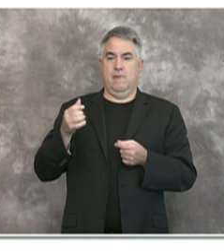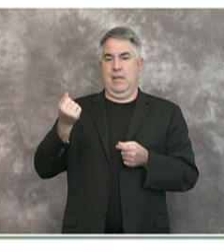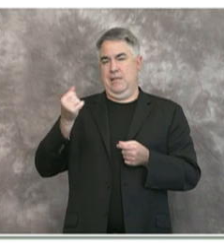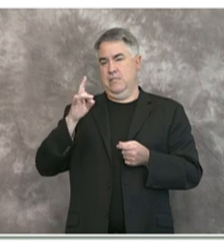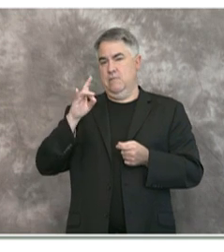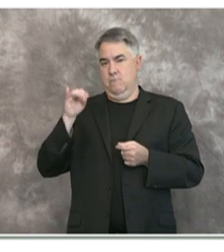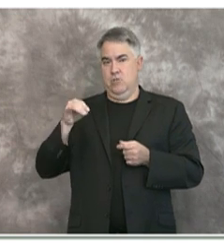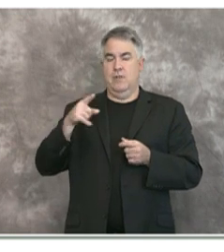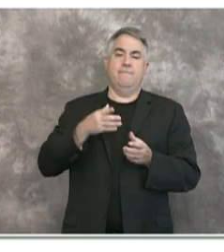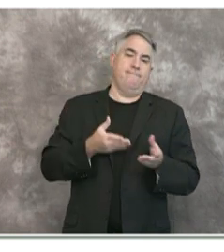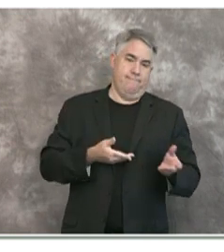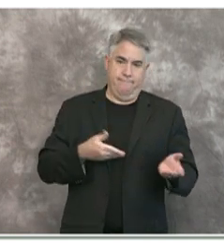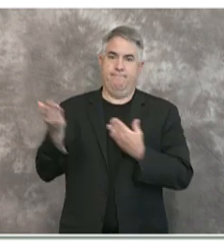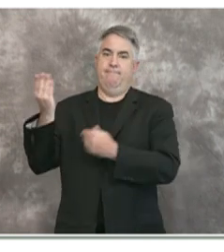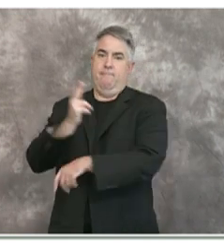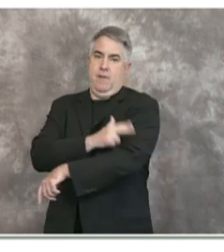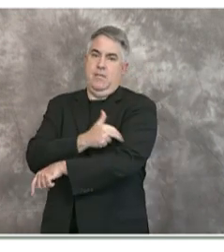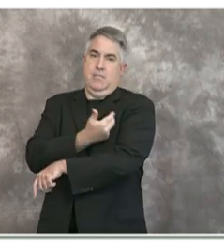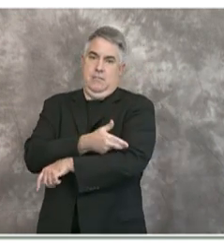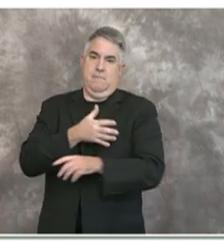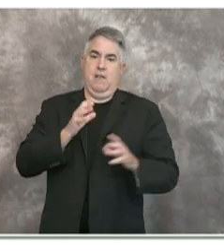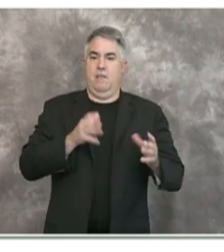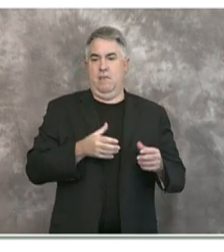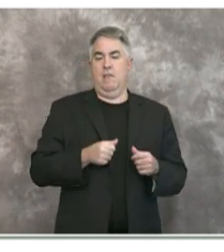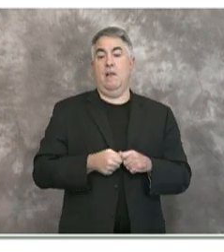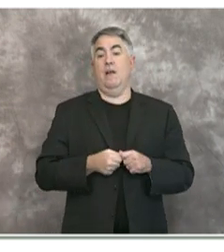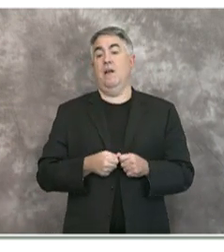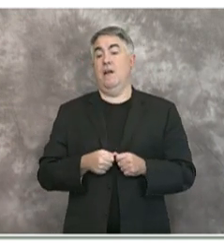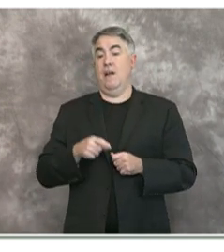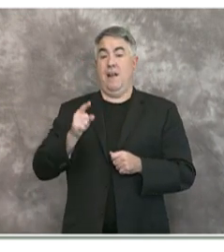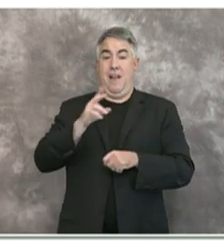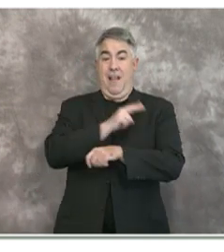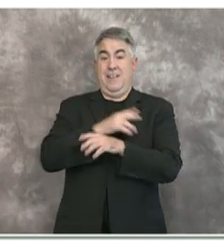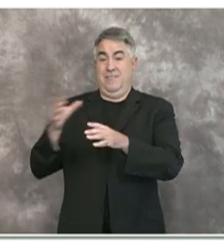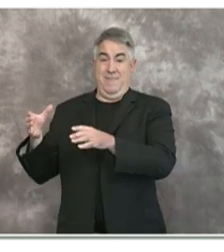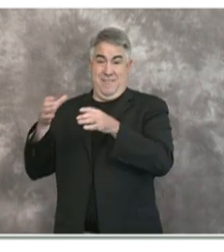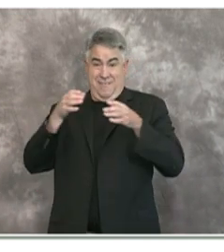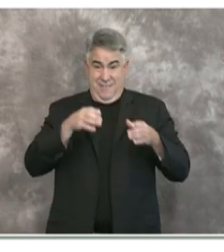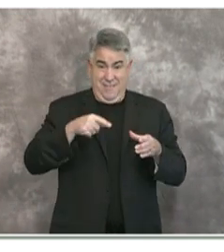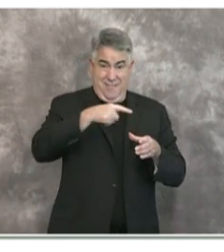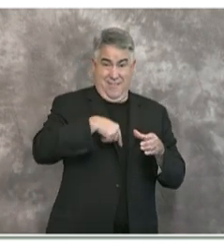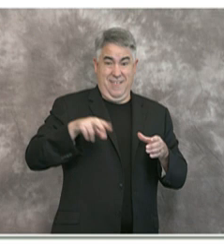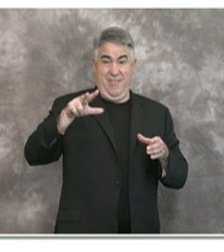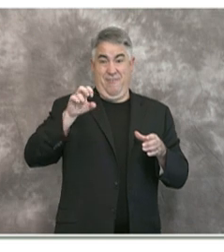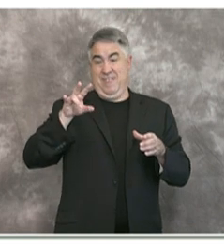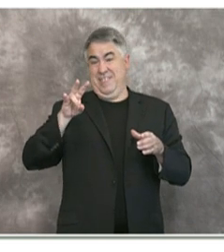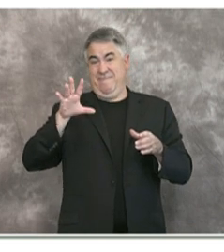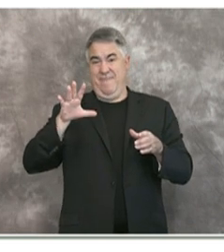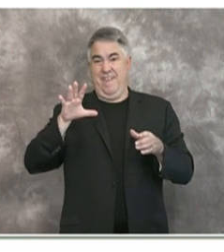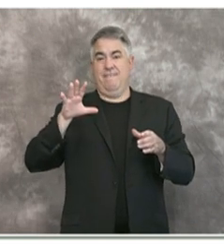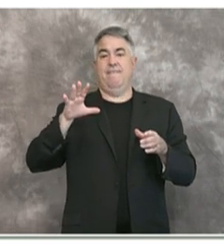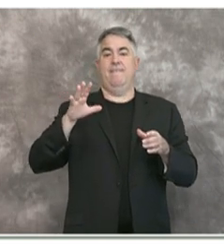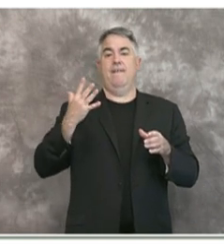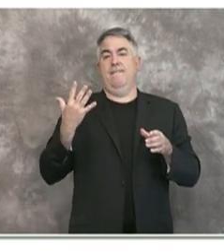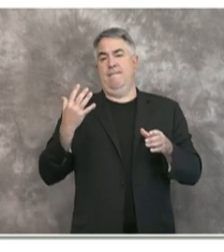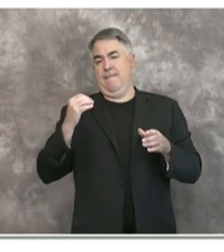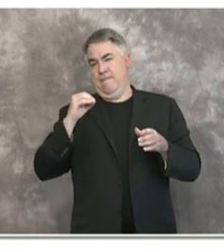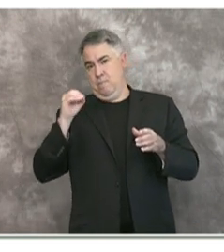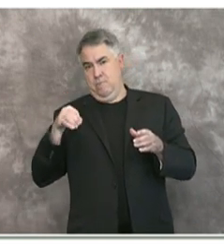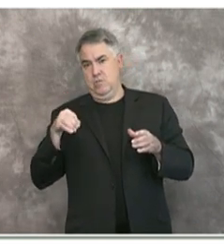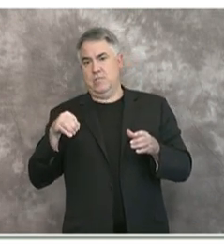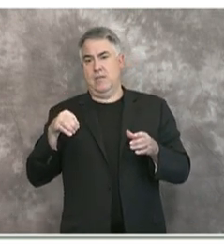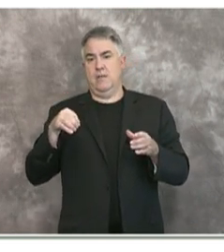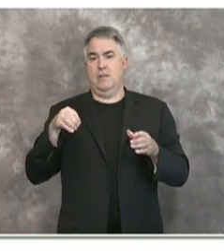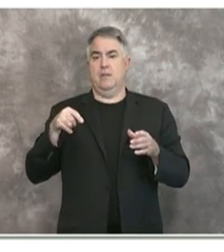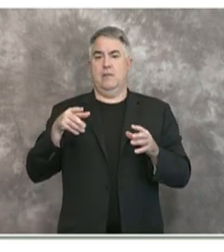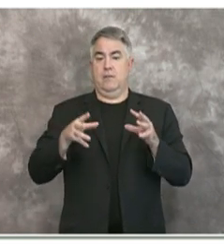hospitalized. And of this hospitalized number, 375, or 5%, of the total number